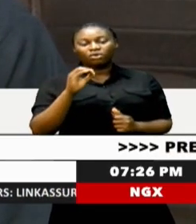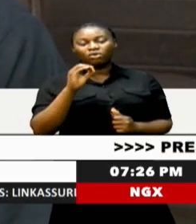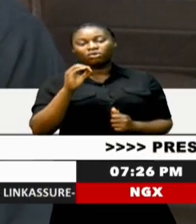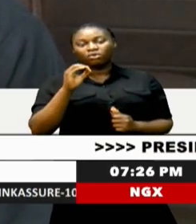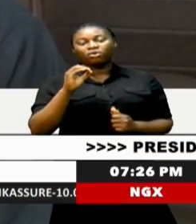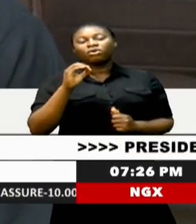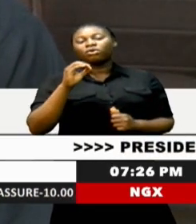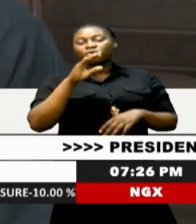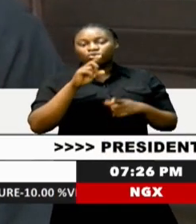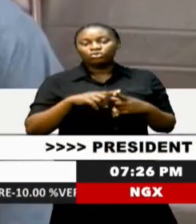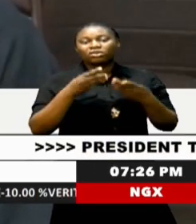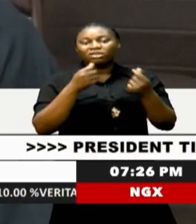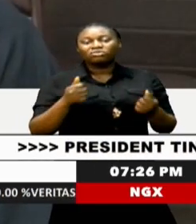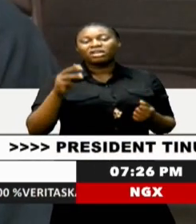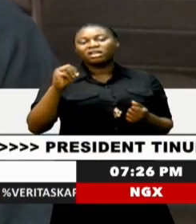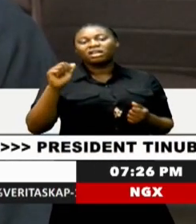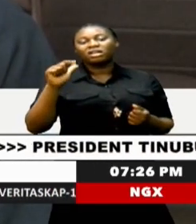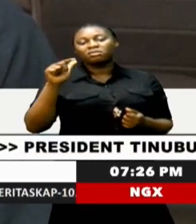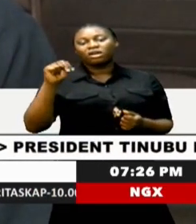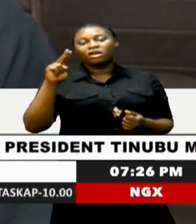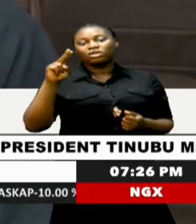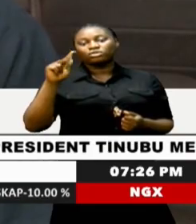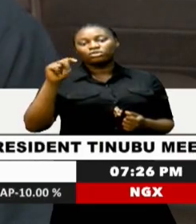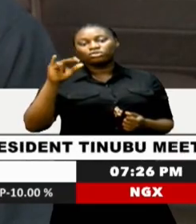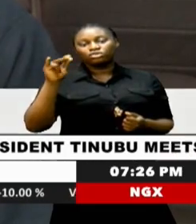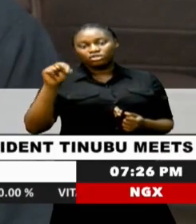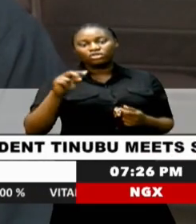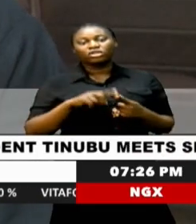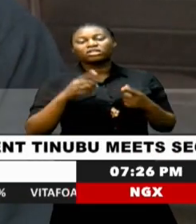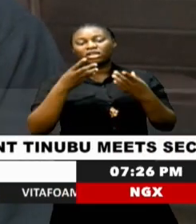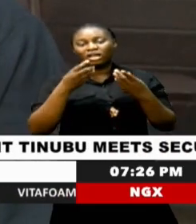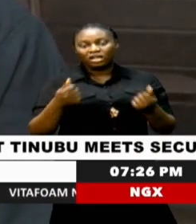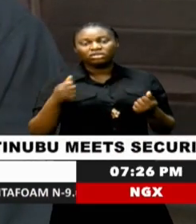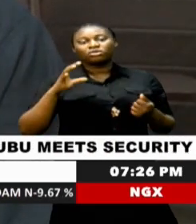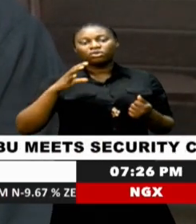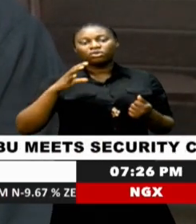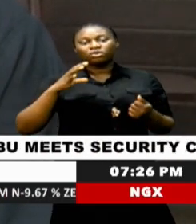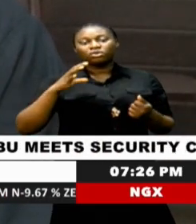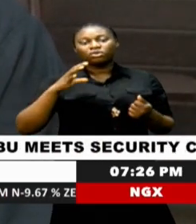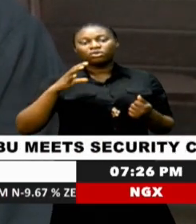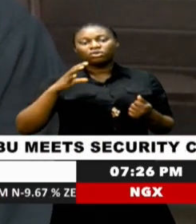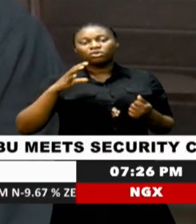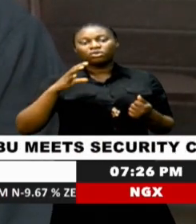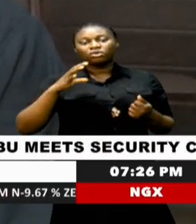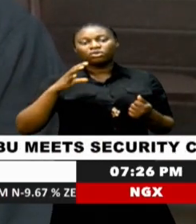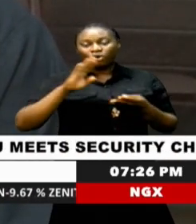in addressing malnutrition in troubled rural communities. Musa Baba Aliyu, NTA News.